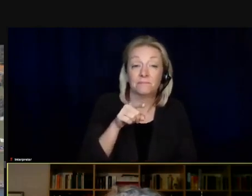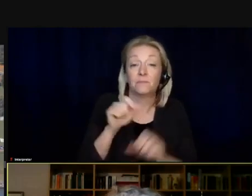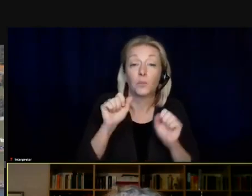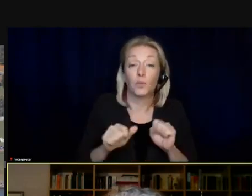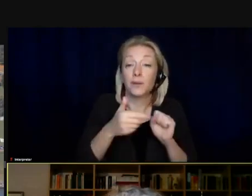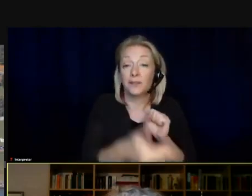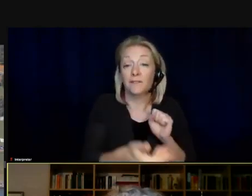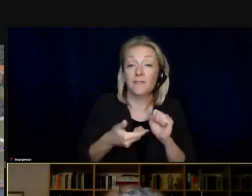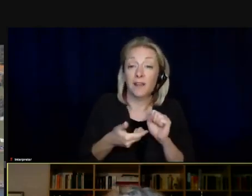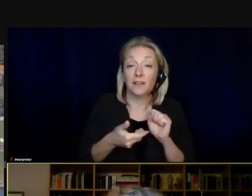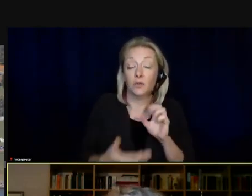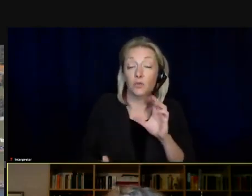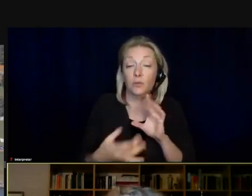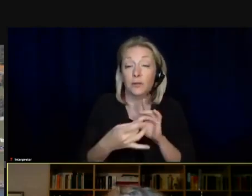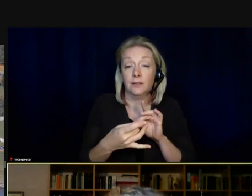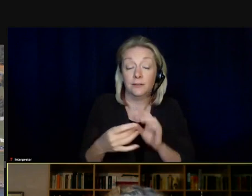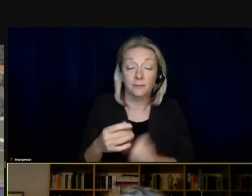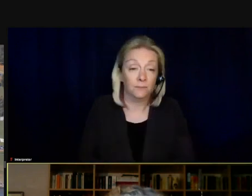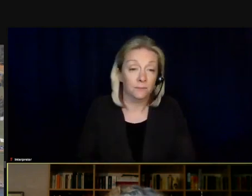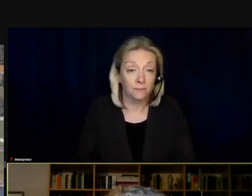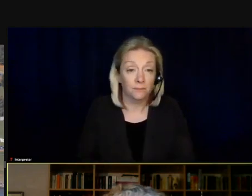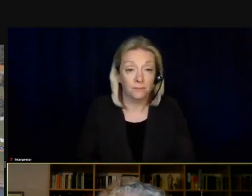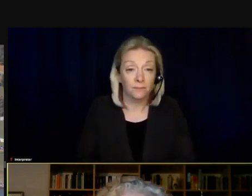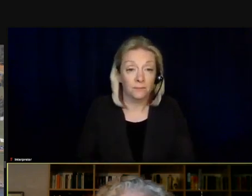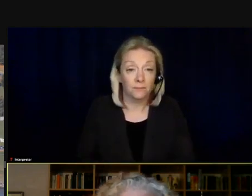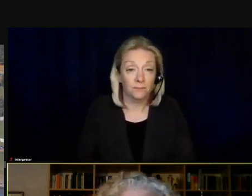invite them to link with you.